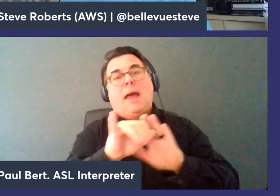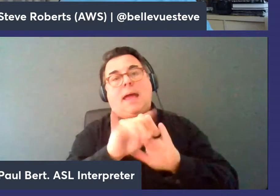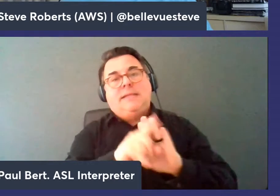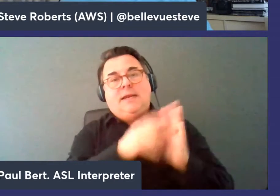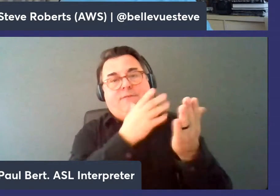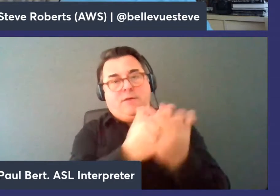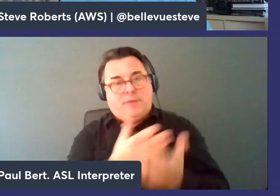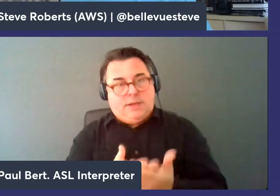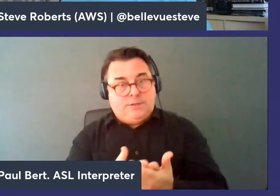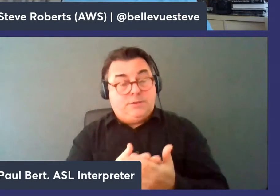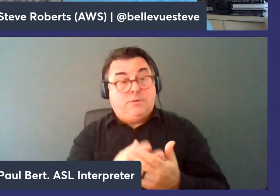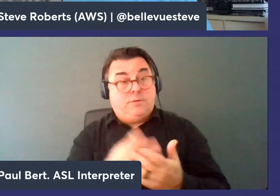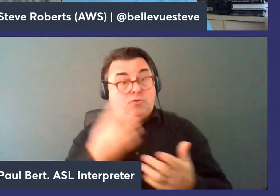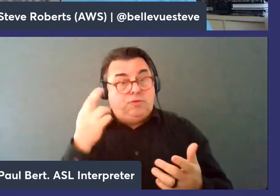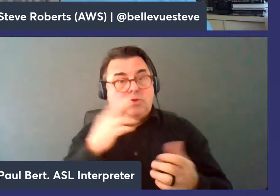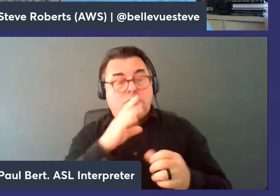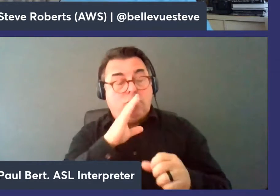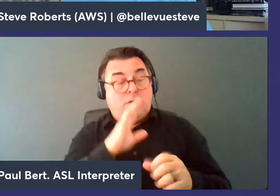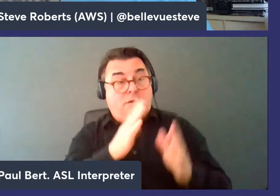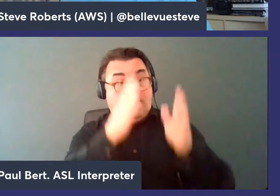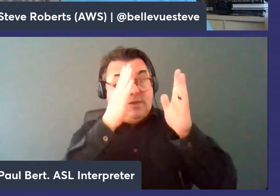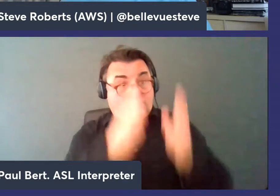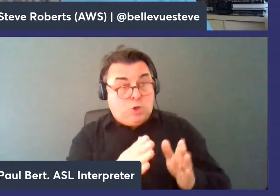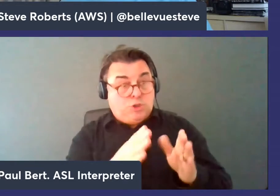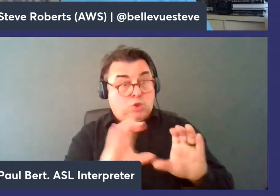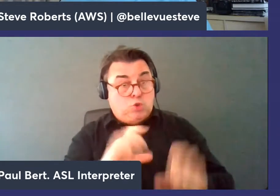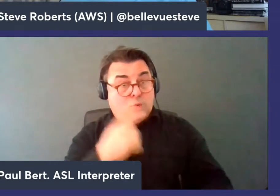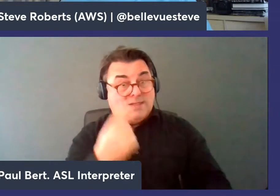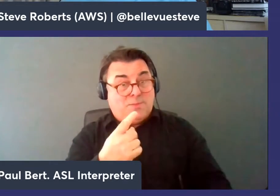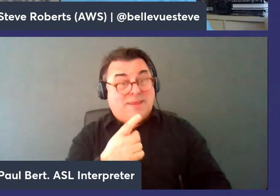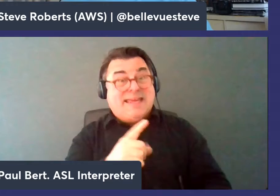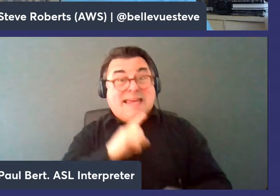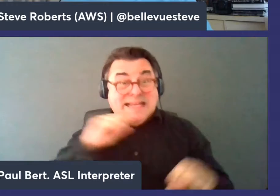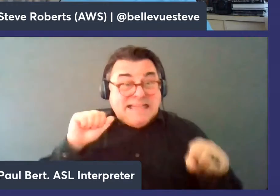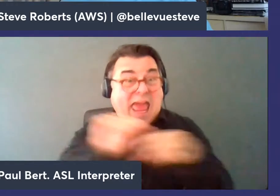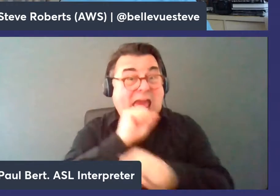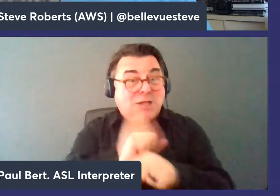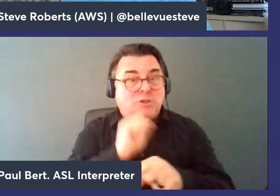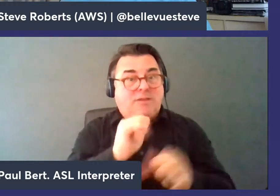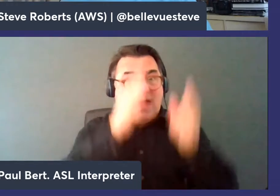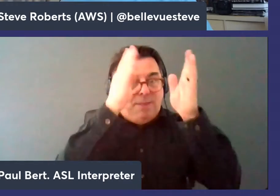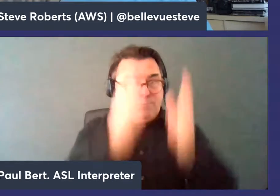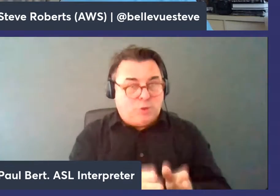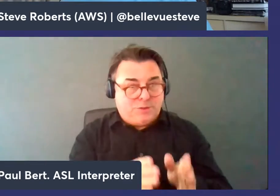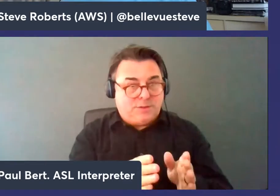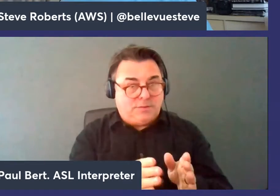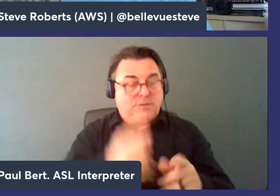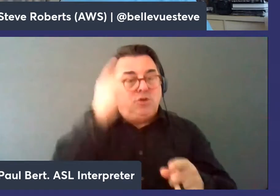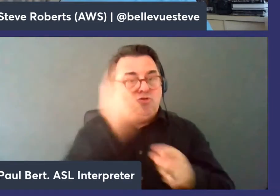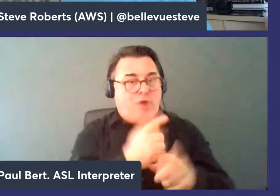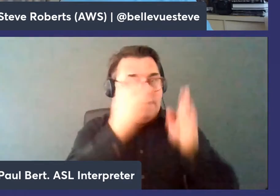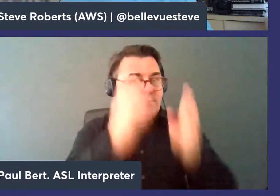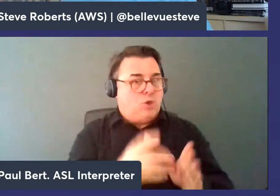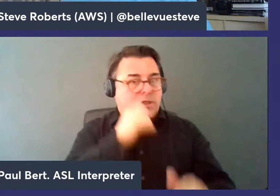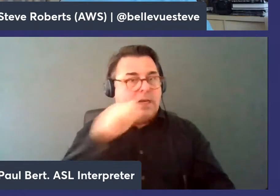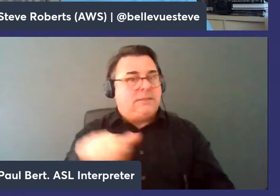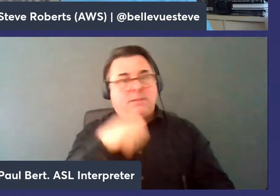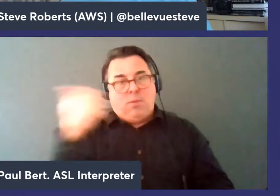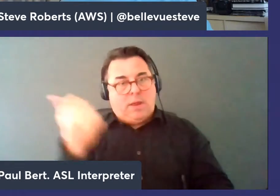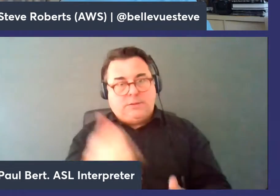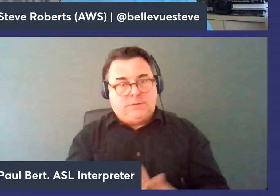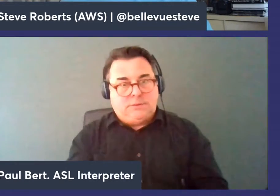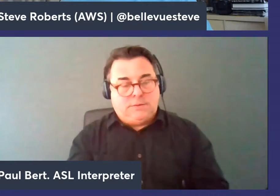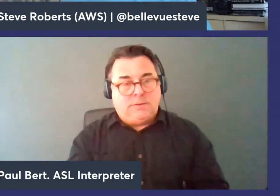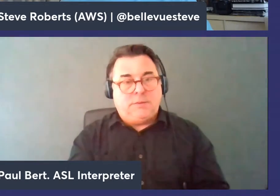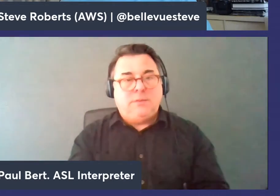that the person that's actually performing an activity is the person that's, should be performing that activity.